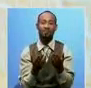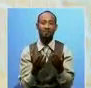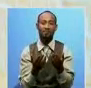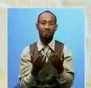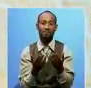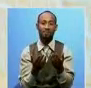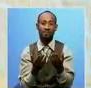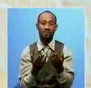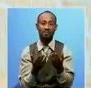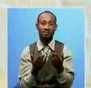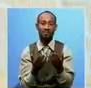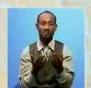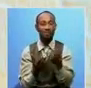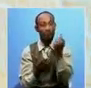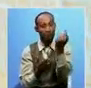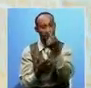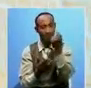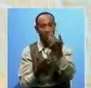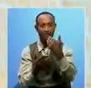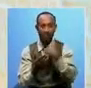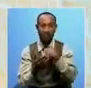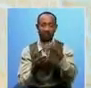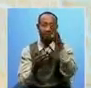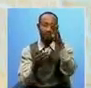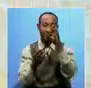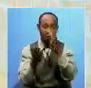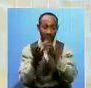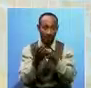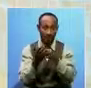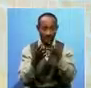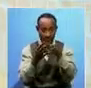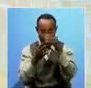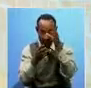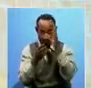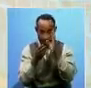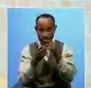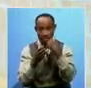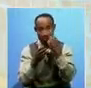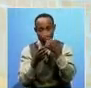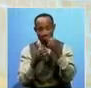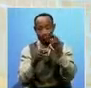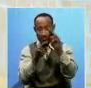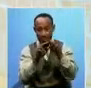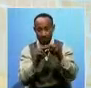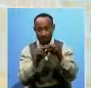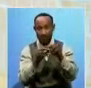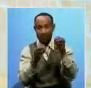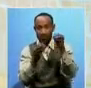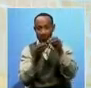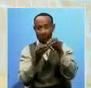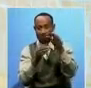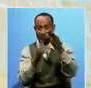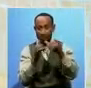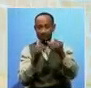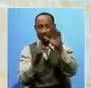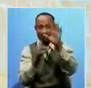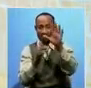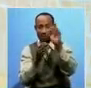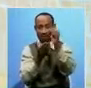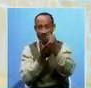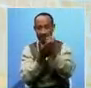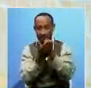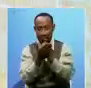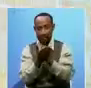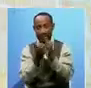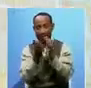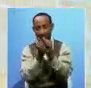coming out is that we only have about 4,000 of those candidates that have actually sat for more than five subjects and have passed in